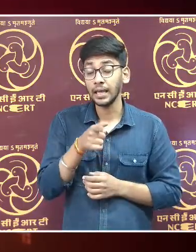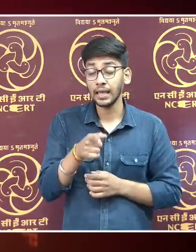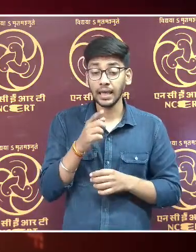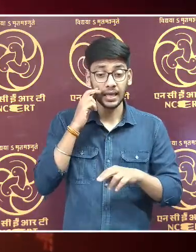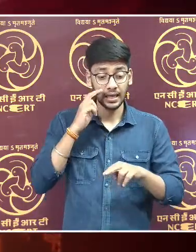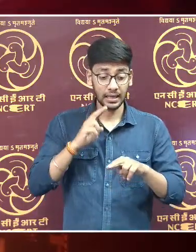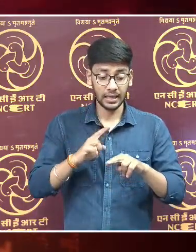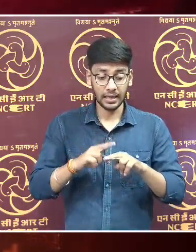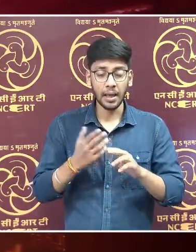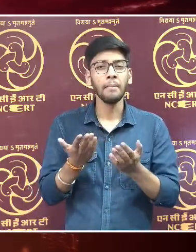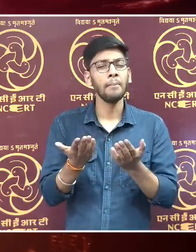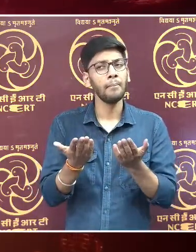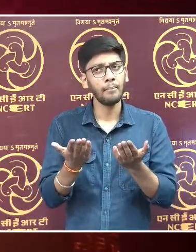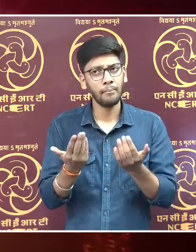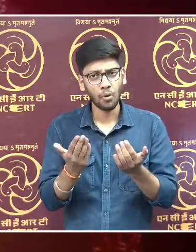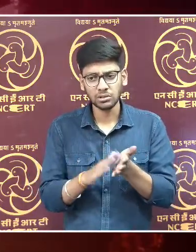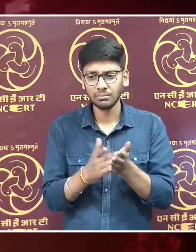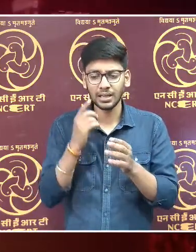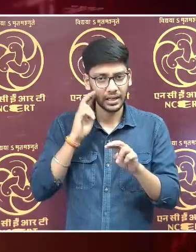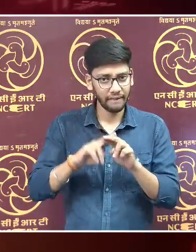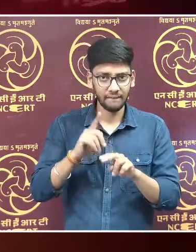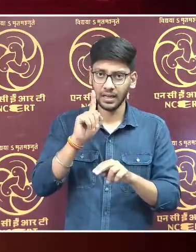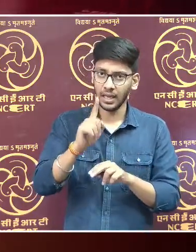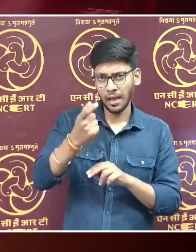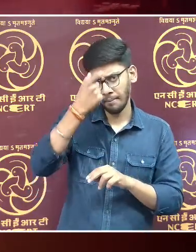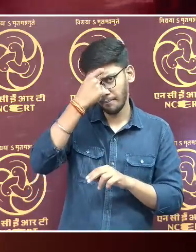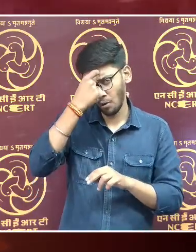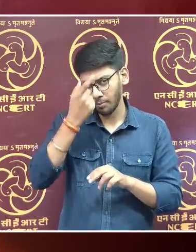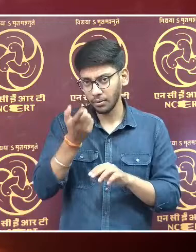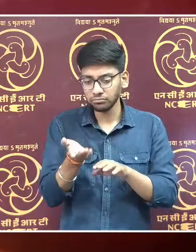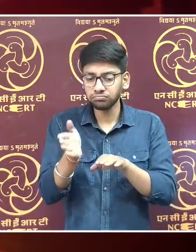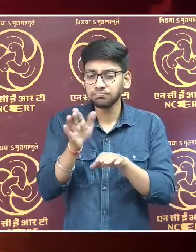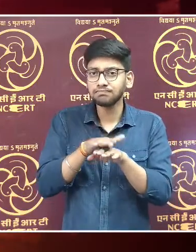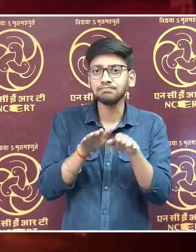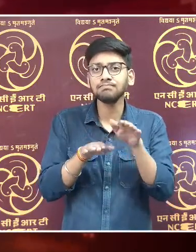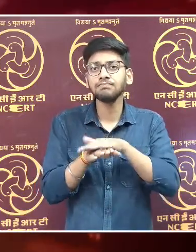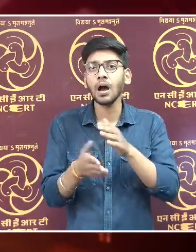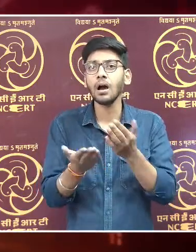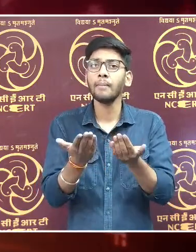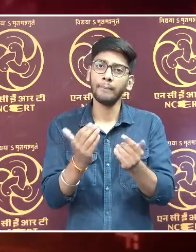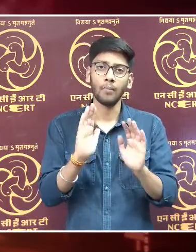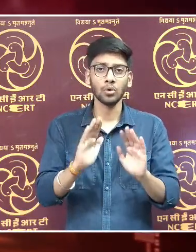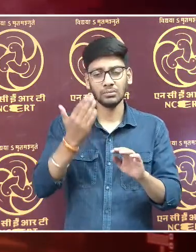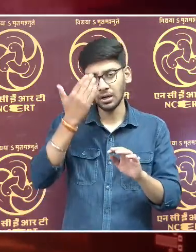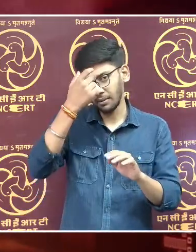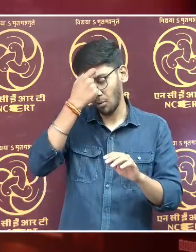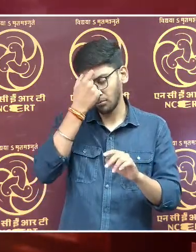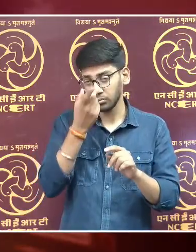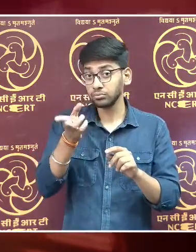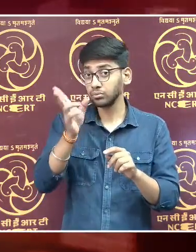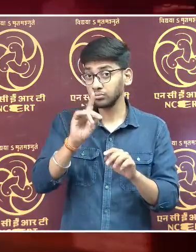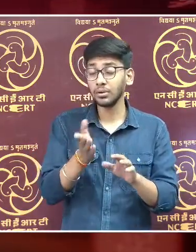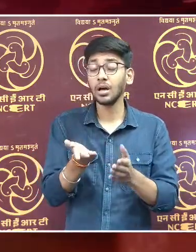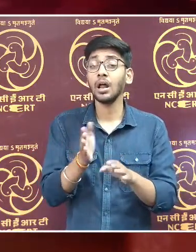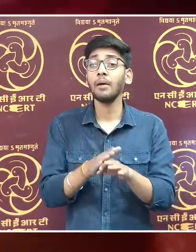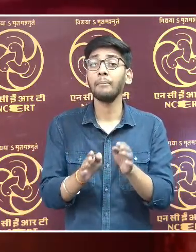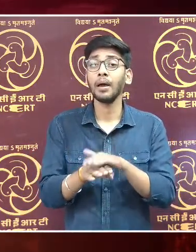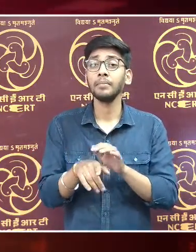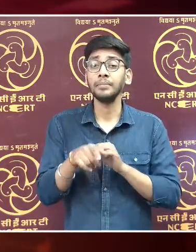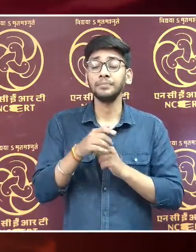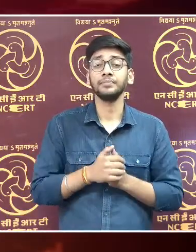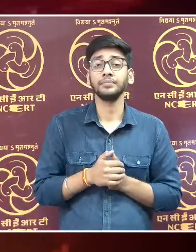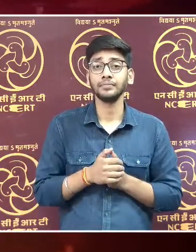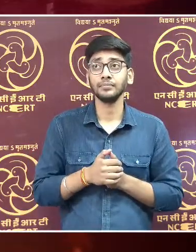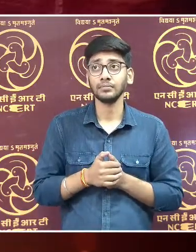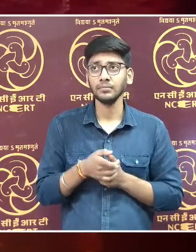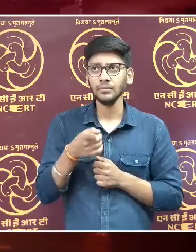other symptom. So once when they are referred to a professional, they will do a differential diagnosis, and then we can rule out